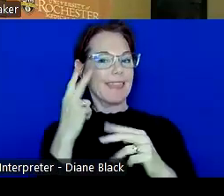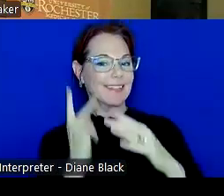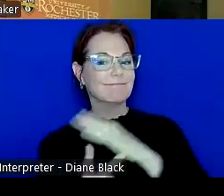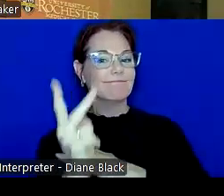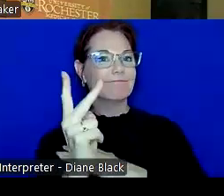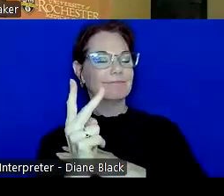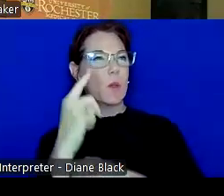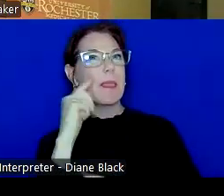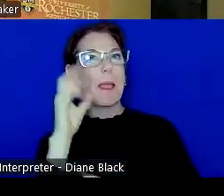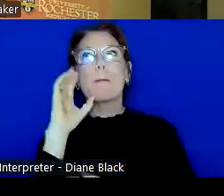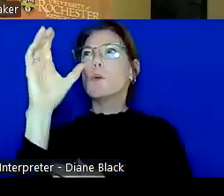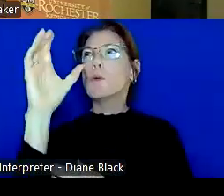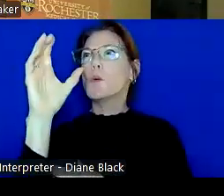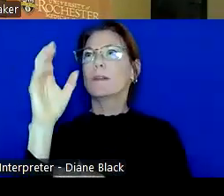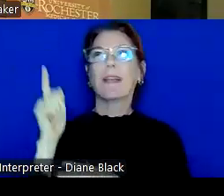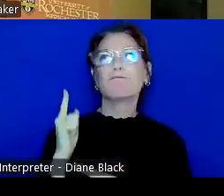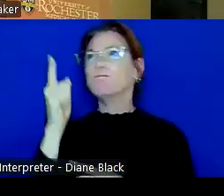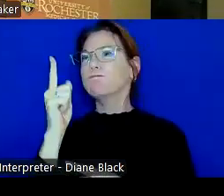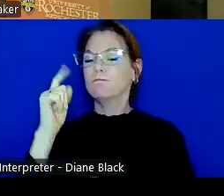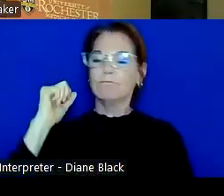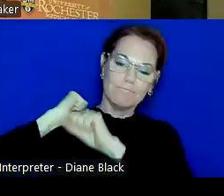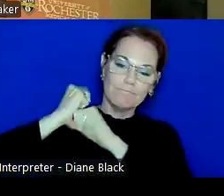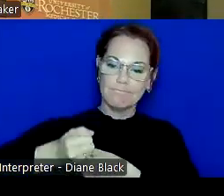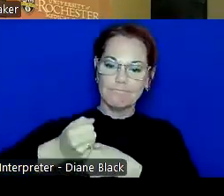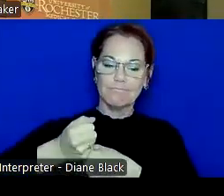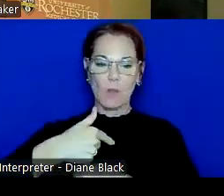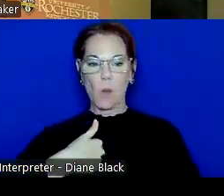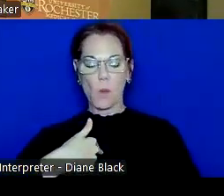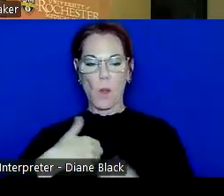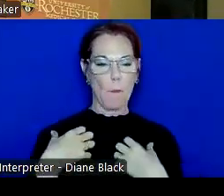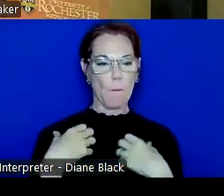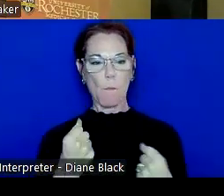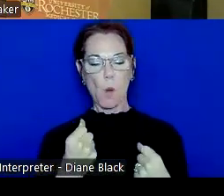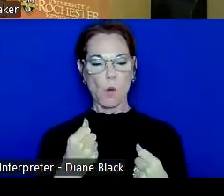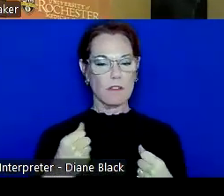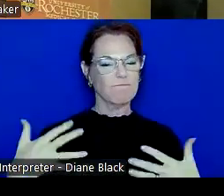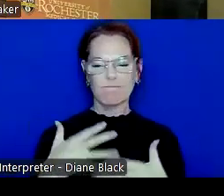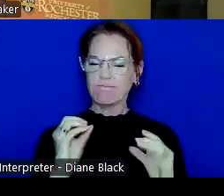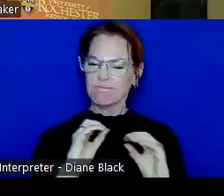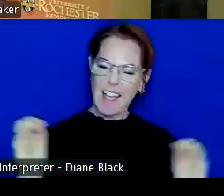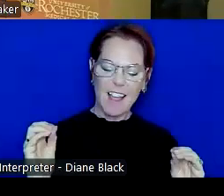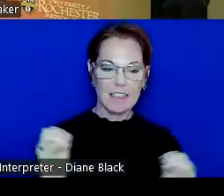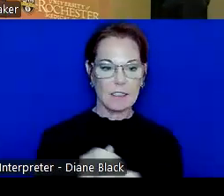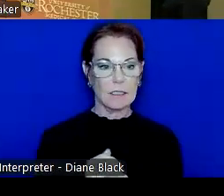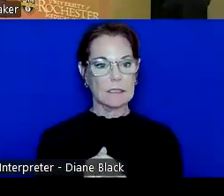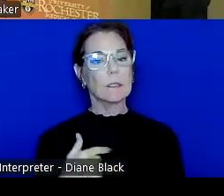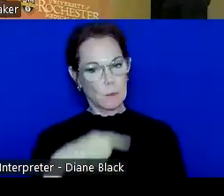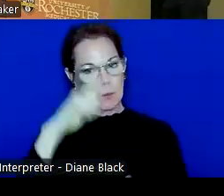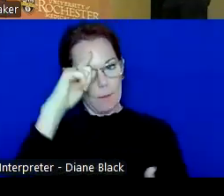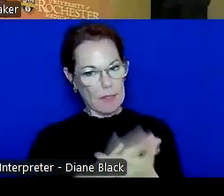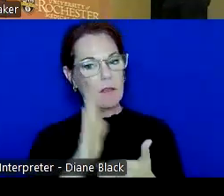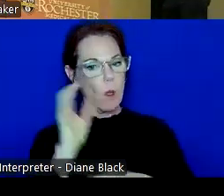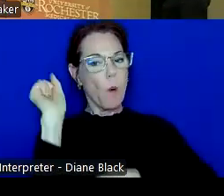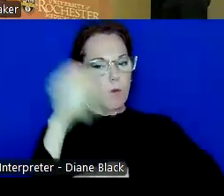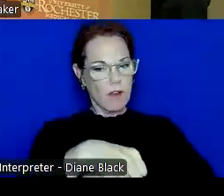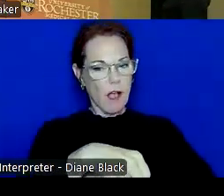moon, and then we plant our flag on it. We are bold, fearless, and ambitious. We are undaunted in our belief that we shall overcome,